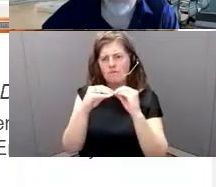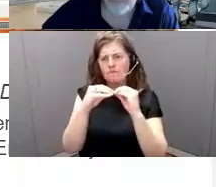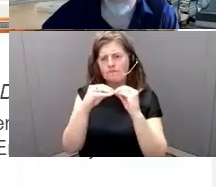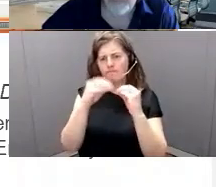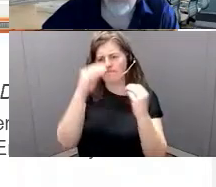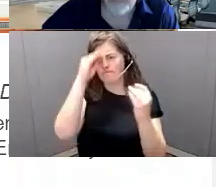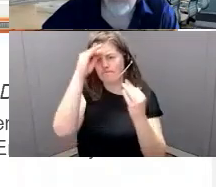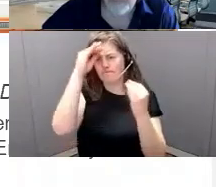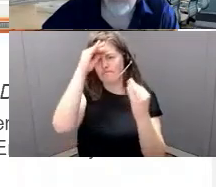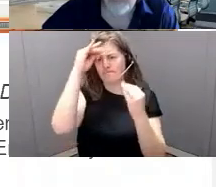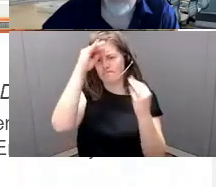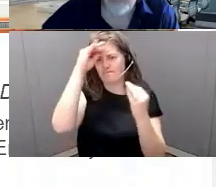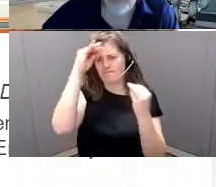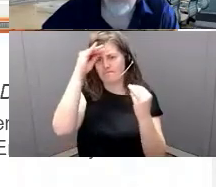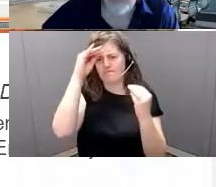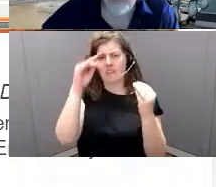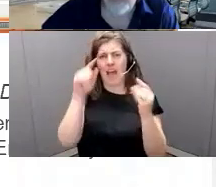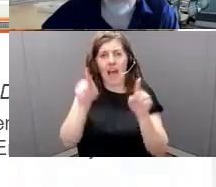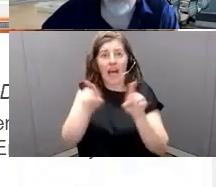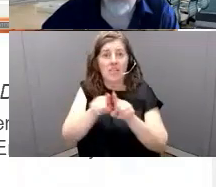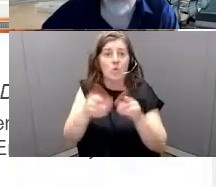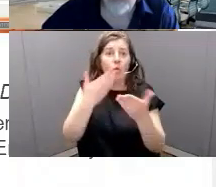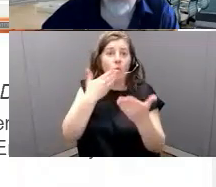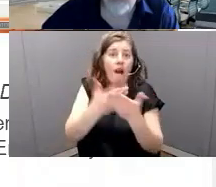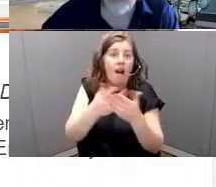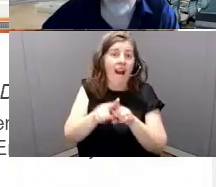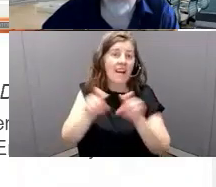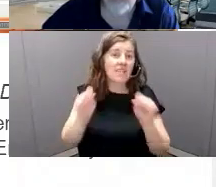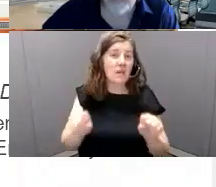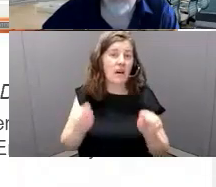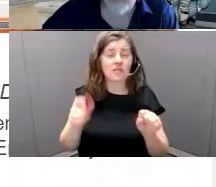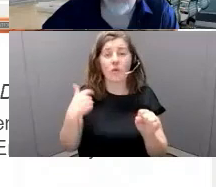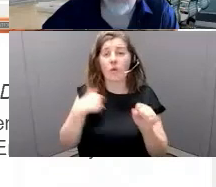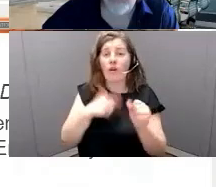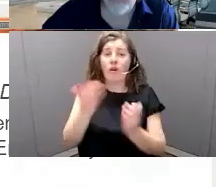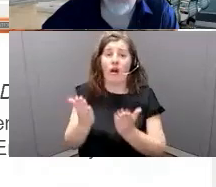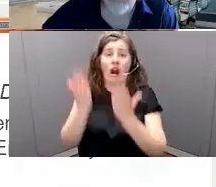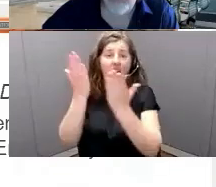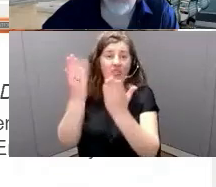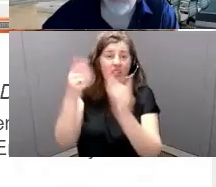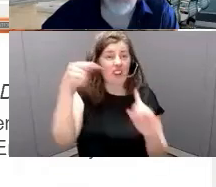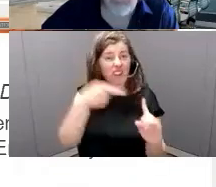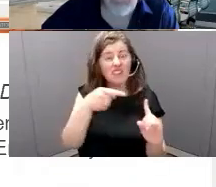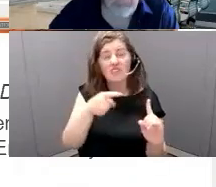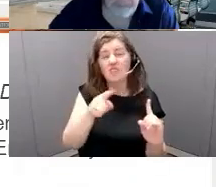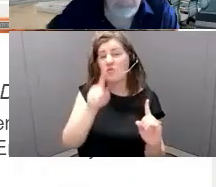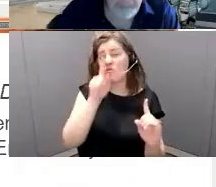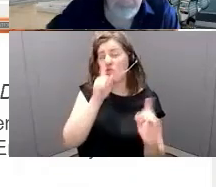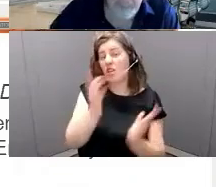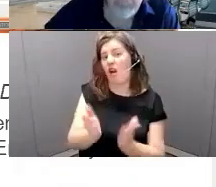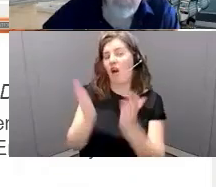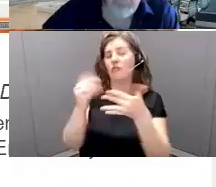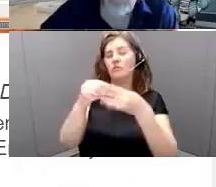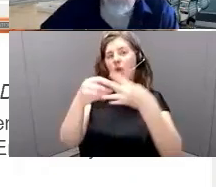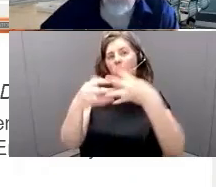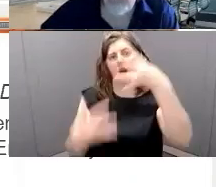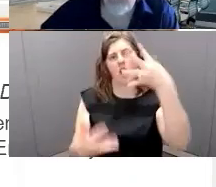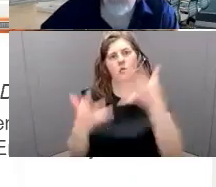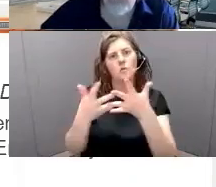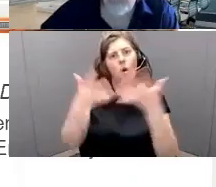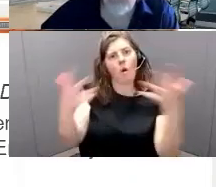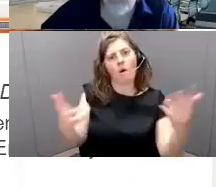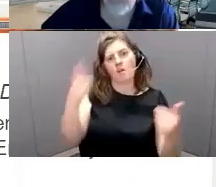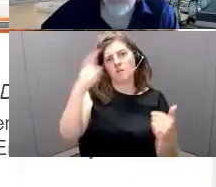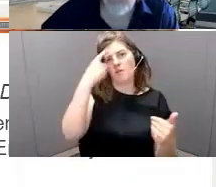this, as well as we possibly can. We're offering this because it really offers so much and